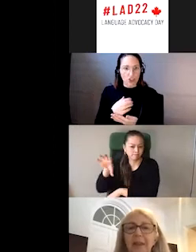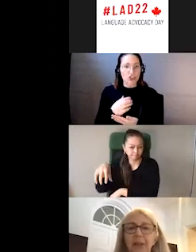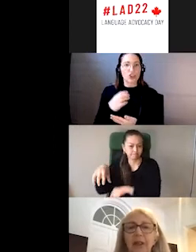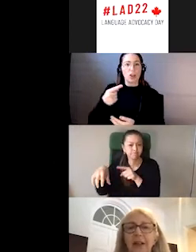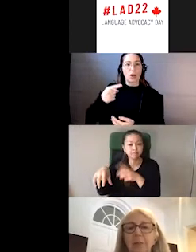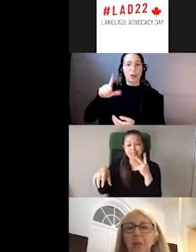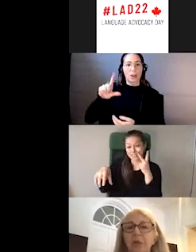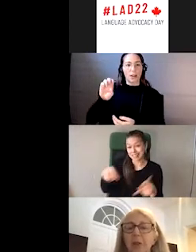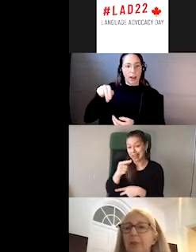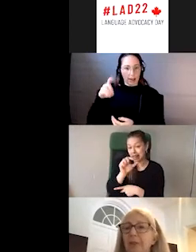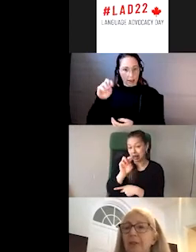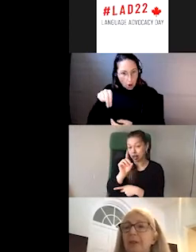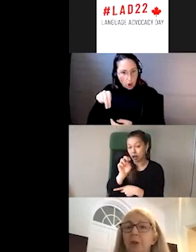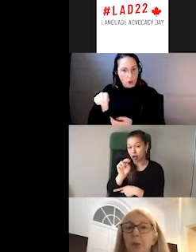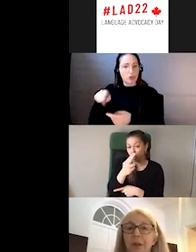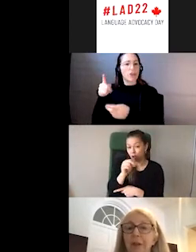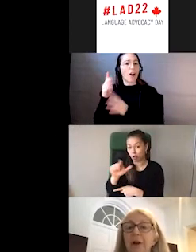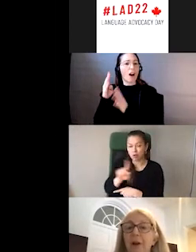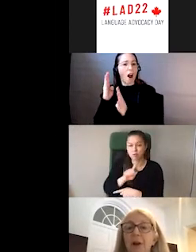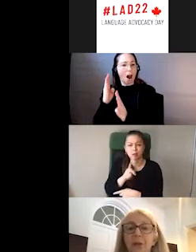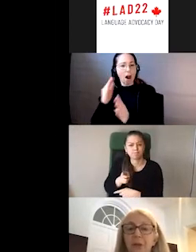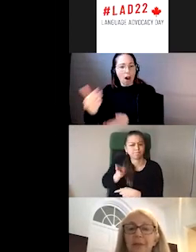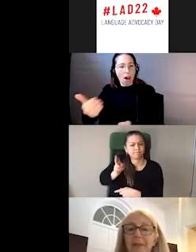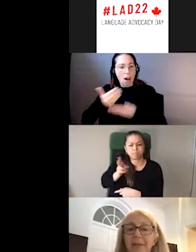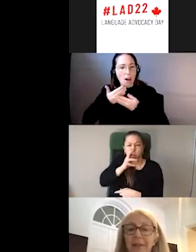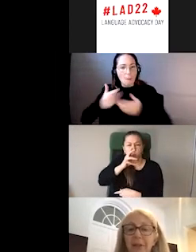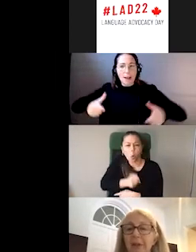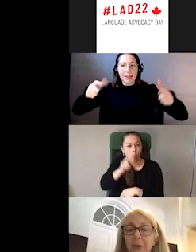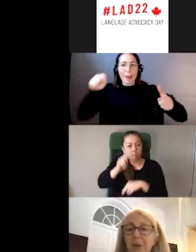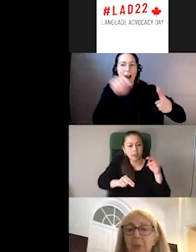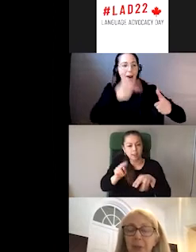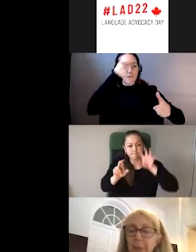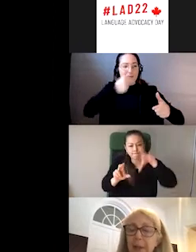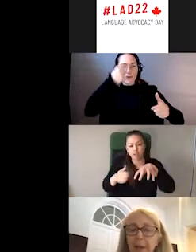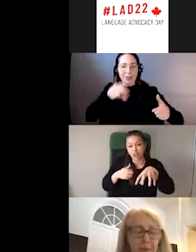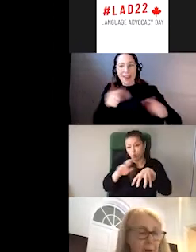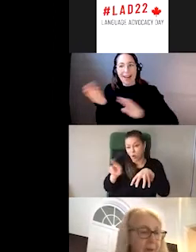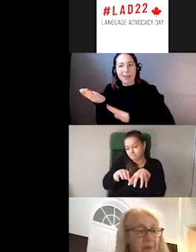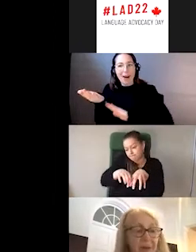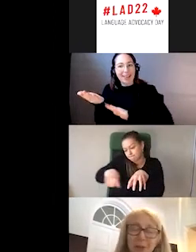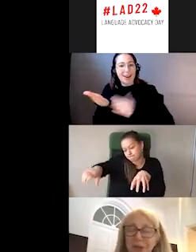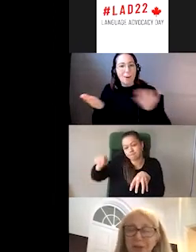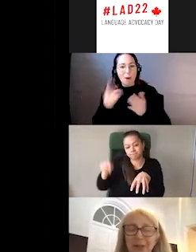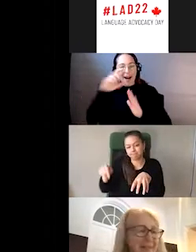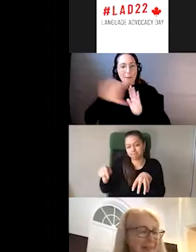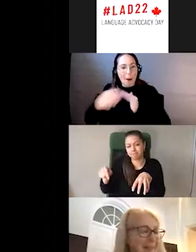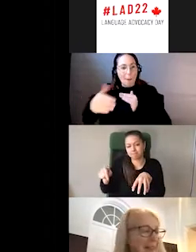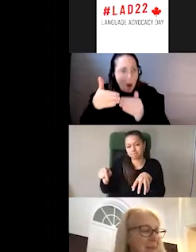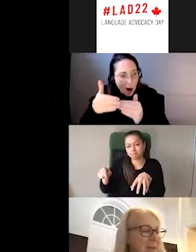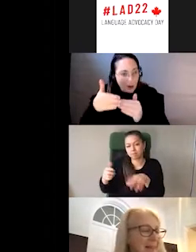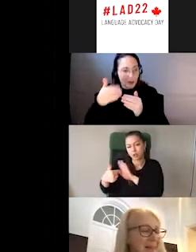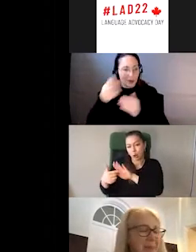building here, and the museum is in the wing on the right, and there's a close-up of the entrance to the